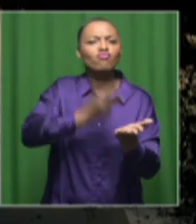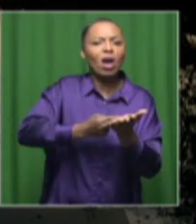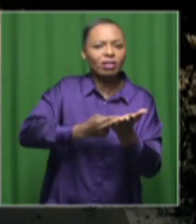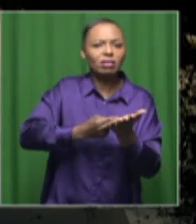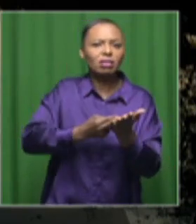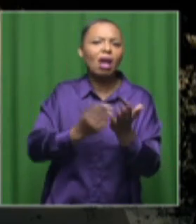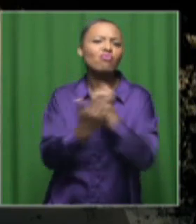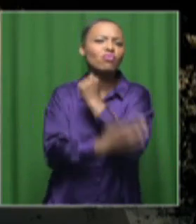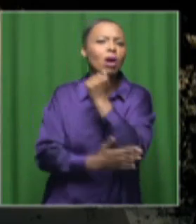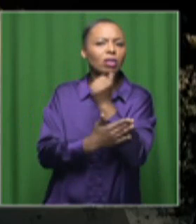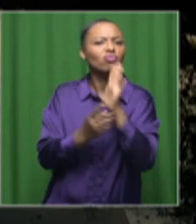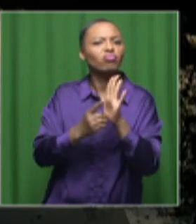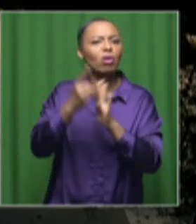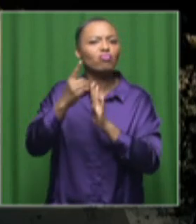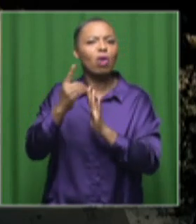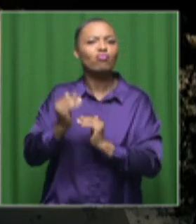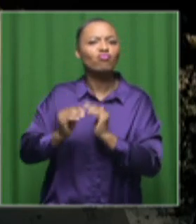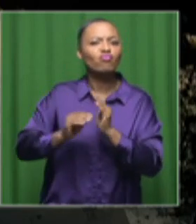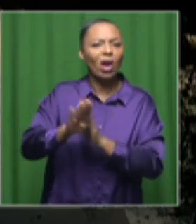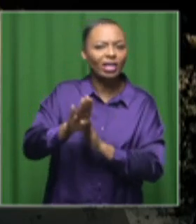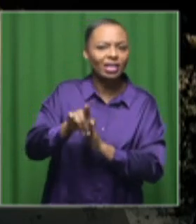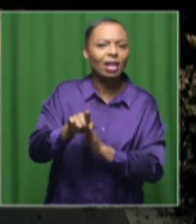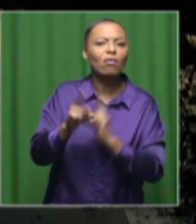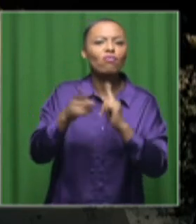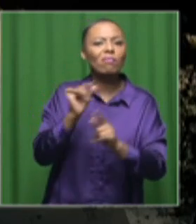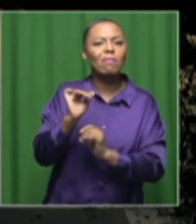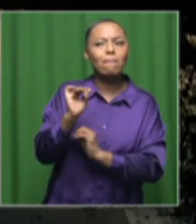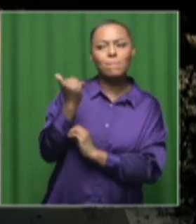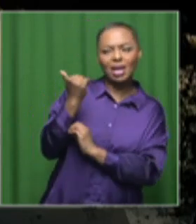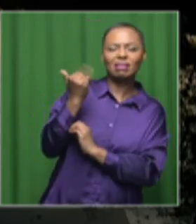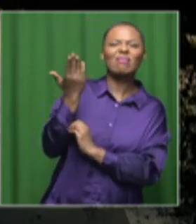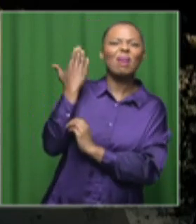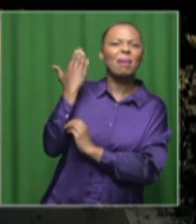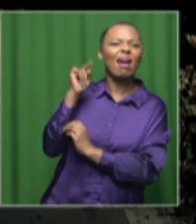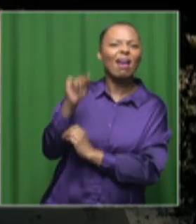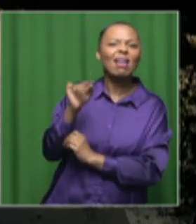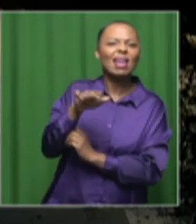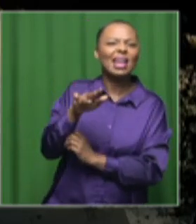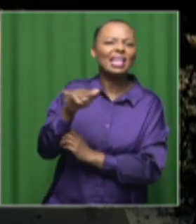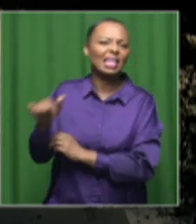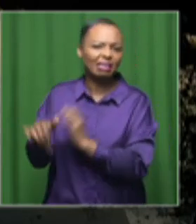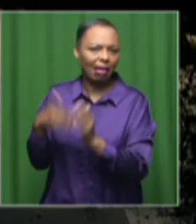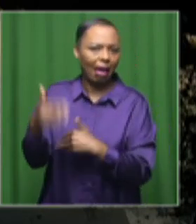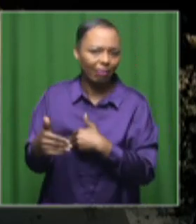development progression since the first post-apartheid census in 1996.